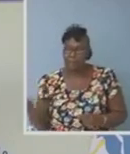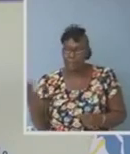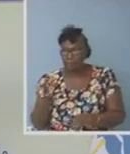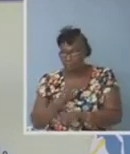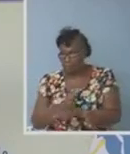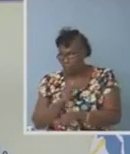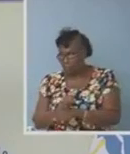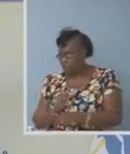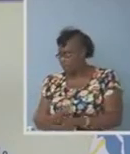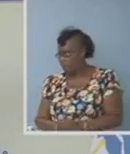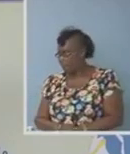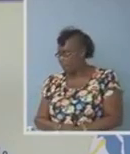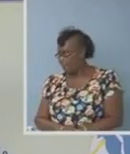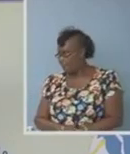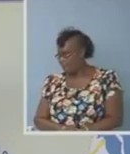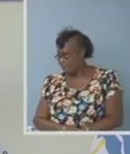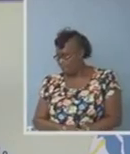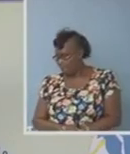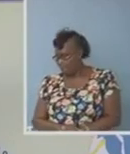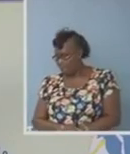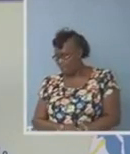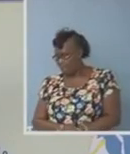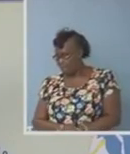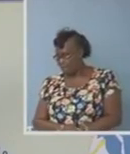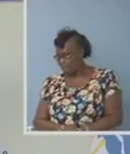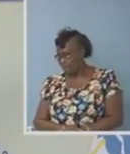consideration. Just to wrap up, we will